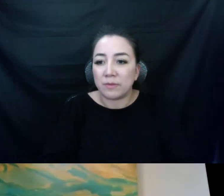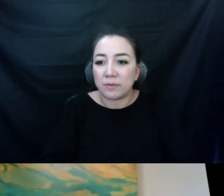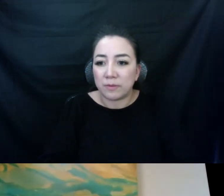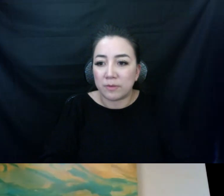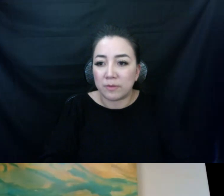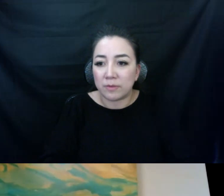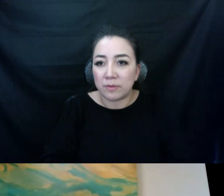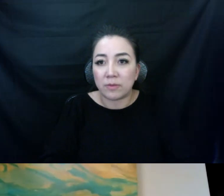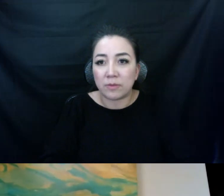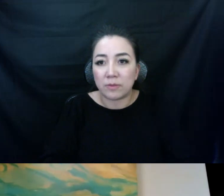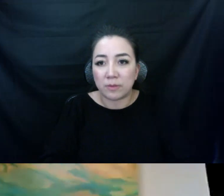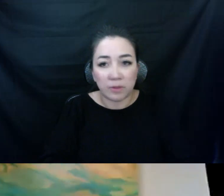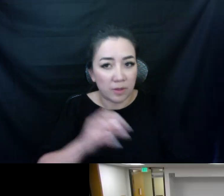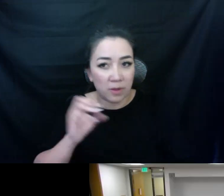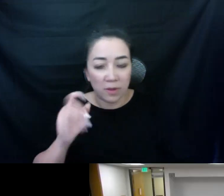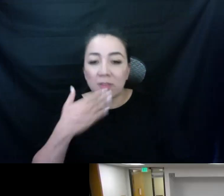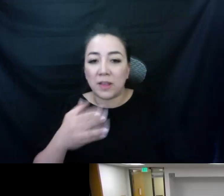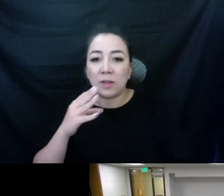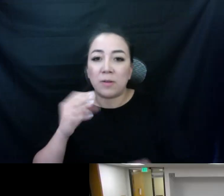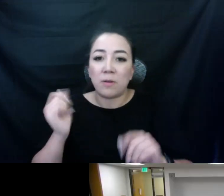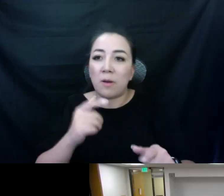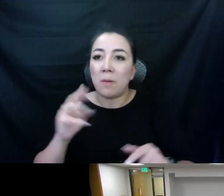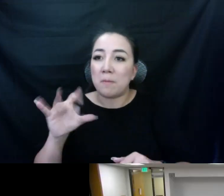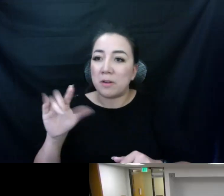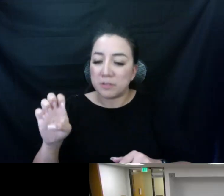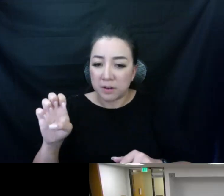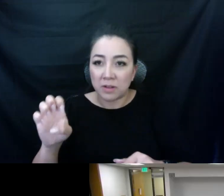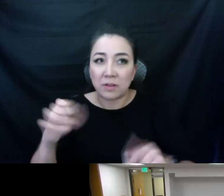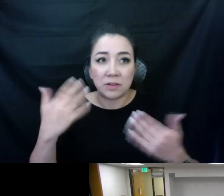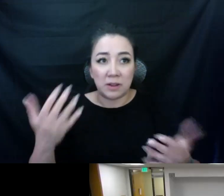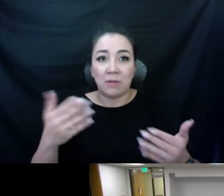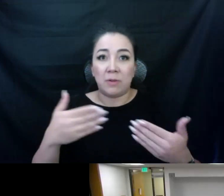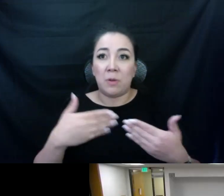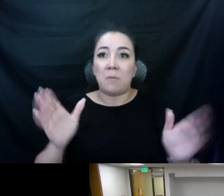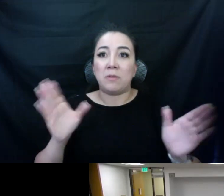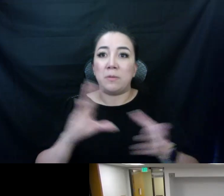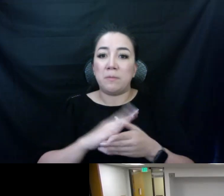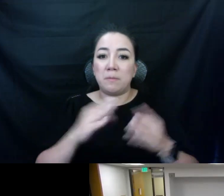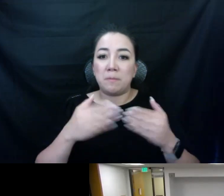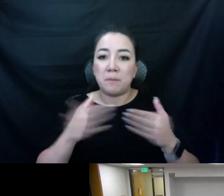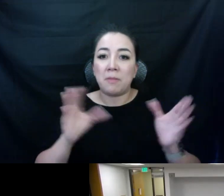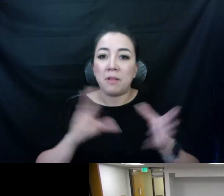All right. Thank you all. Michelle, are we up for public comment? I guess Carol.